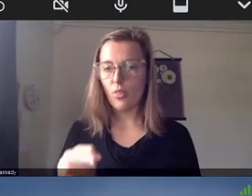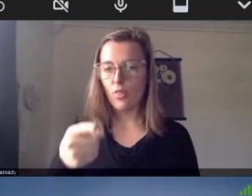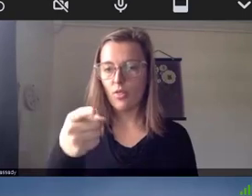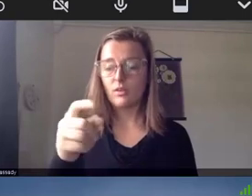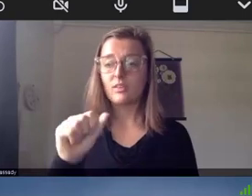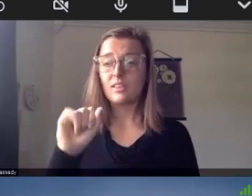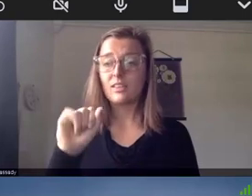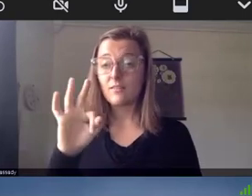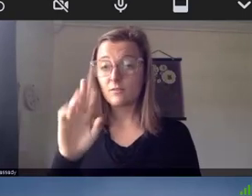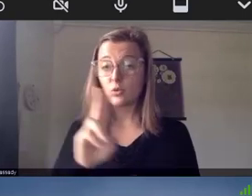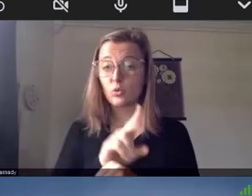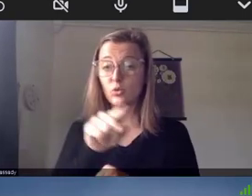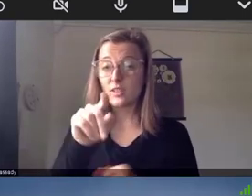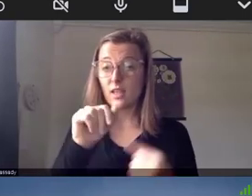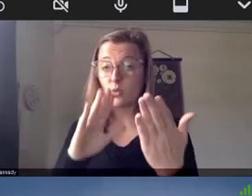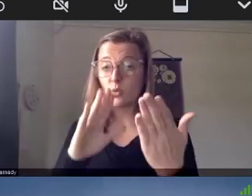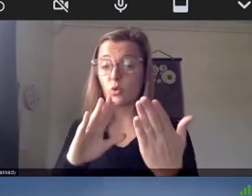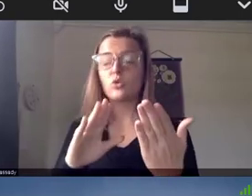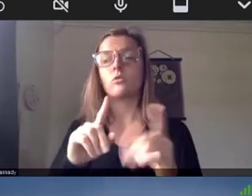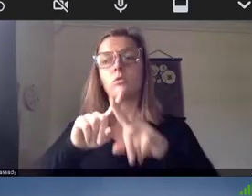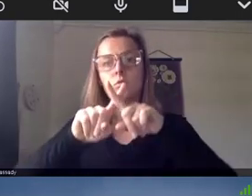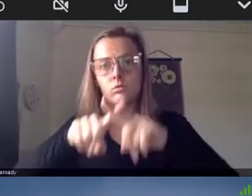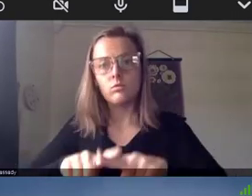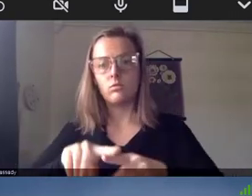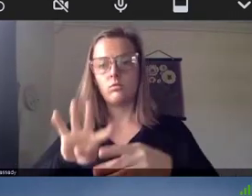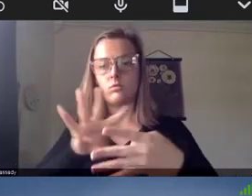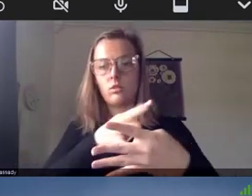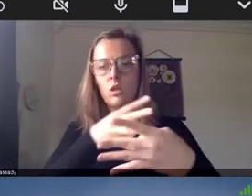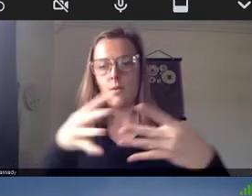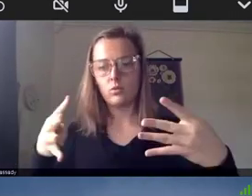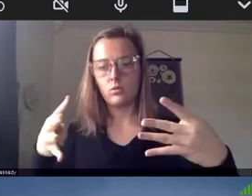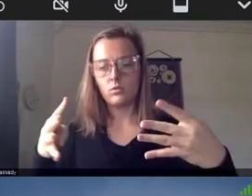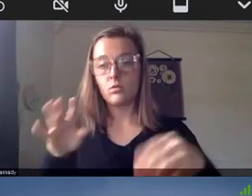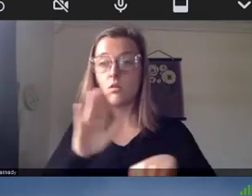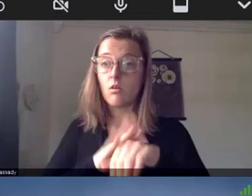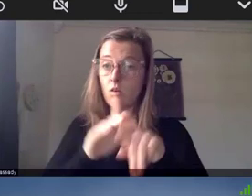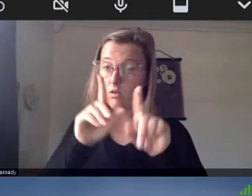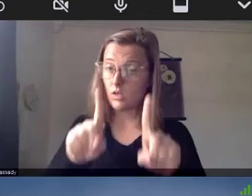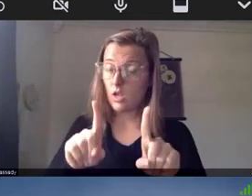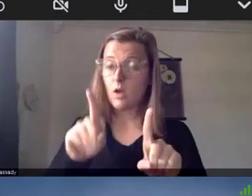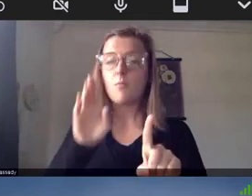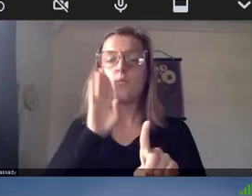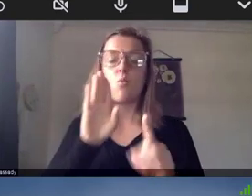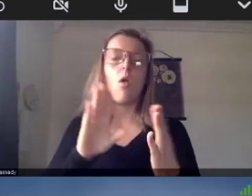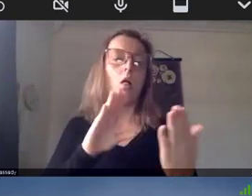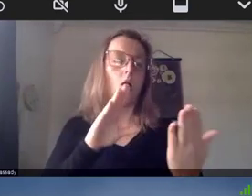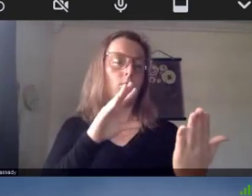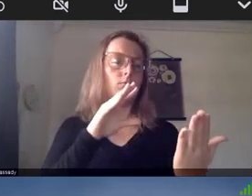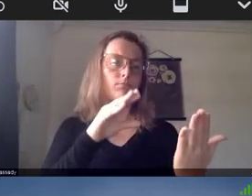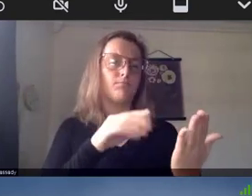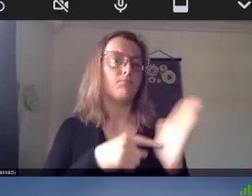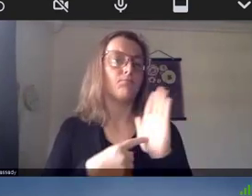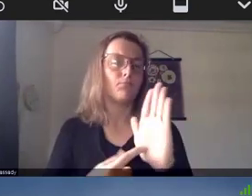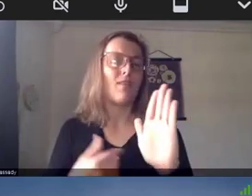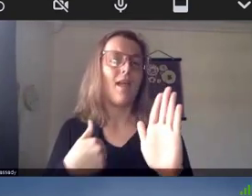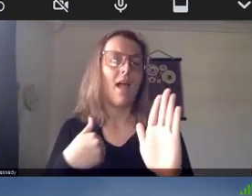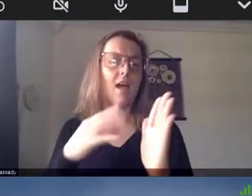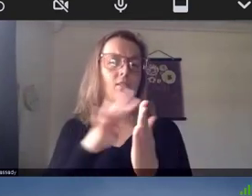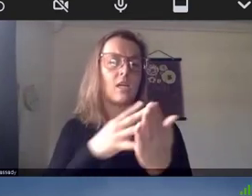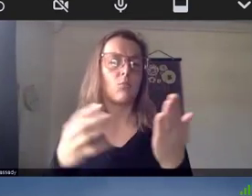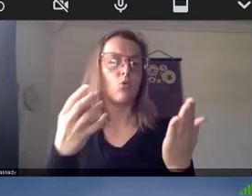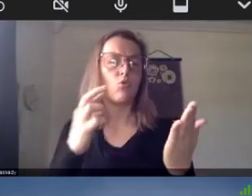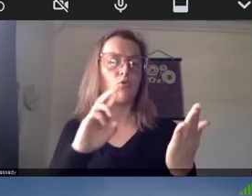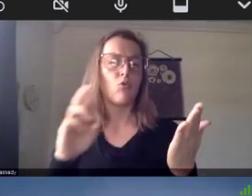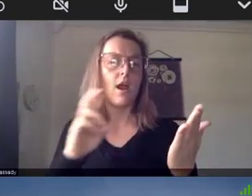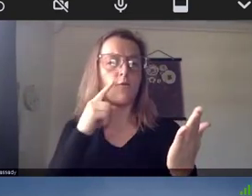need to use them on an exam, we will reproduce these tables for you on the exam. Right, so here in the definition